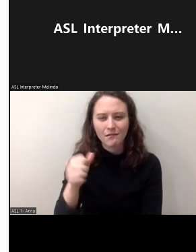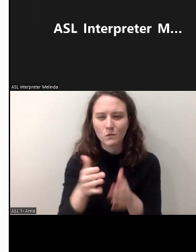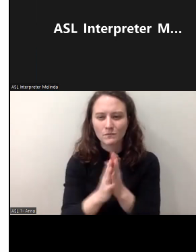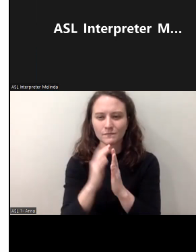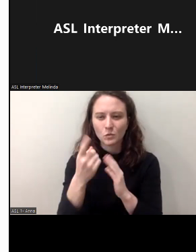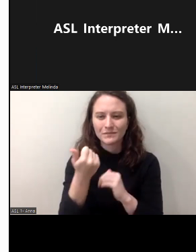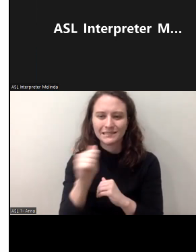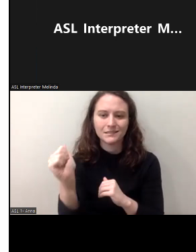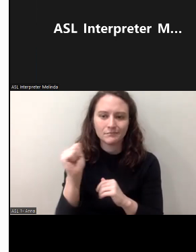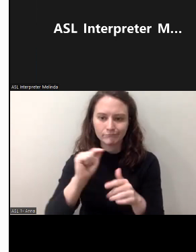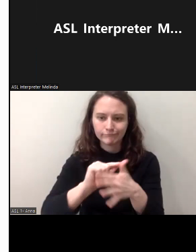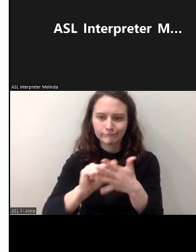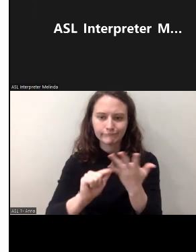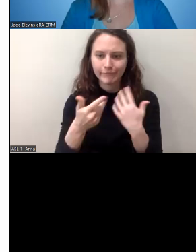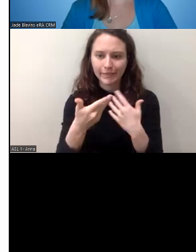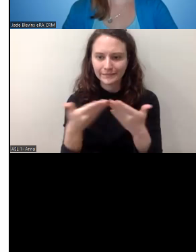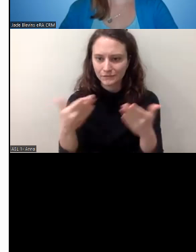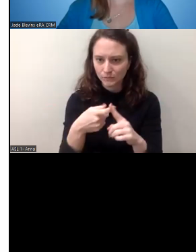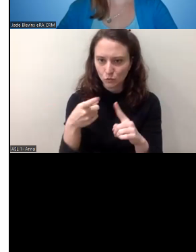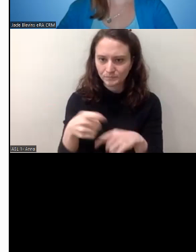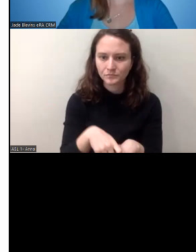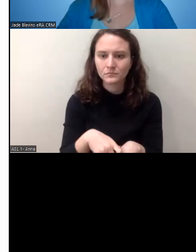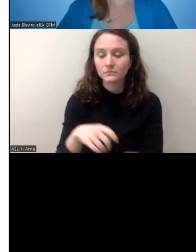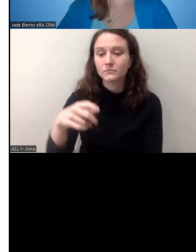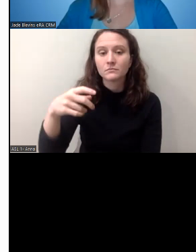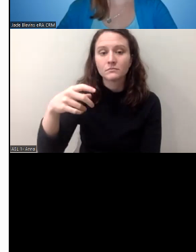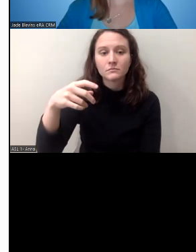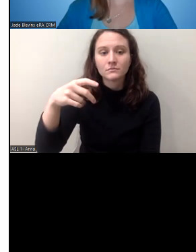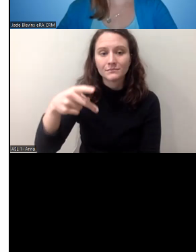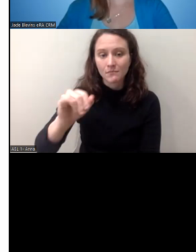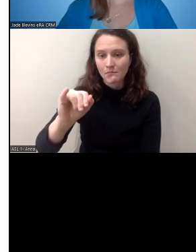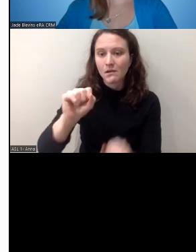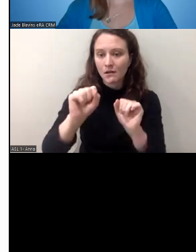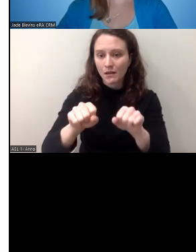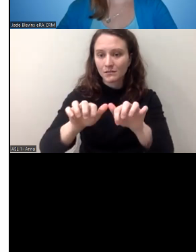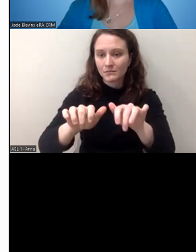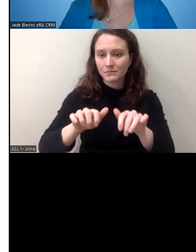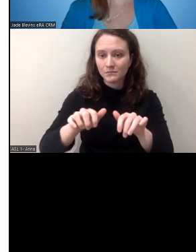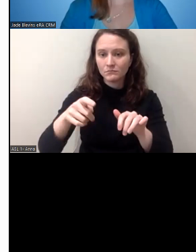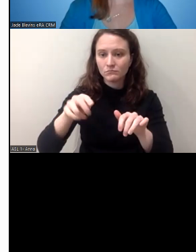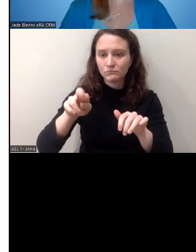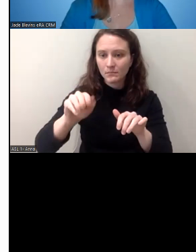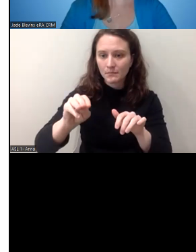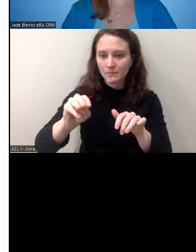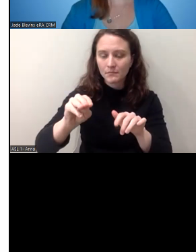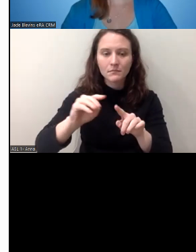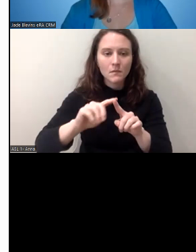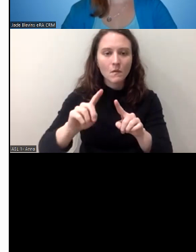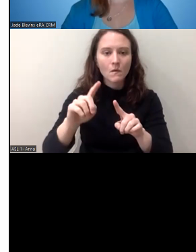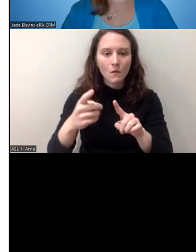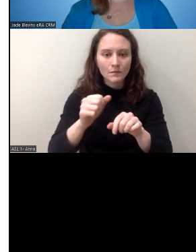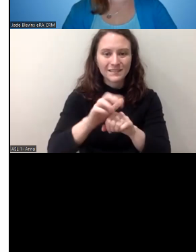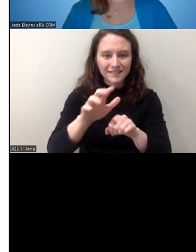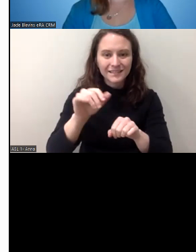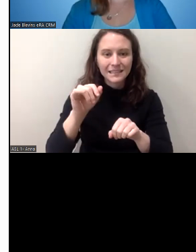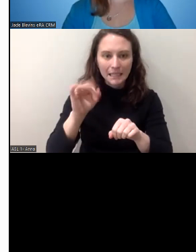things from you. The PI can enter the PRAM, but only submit it if they are delegated submit progress report authority